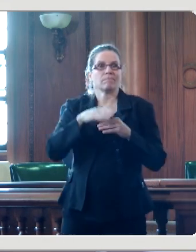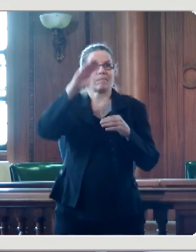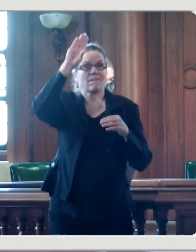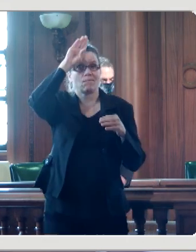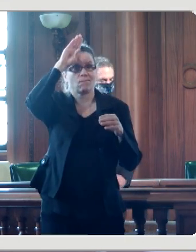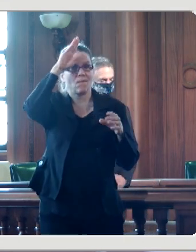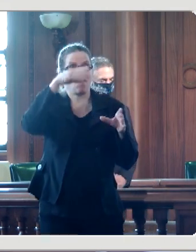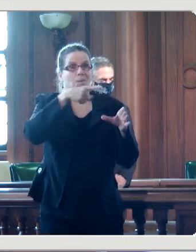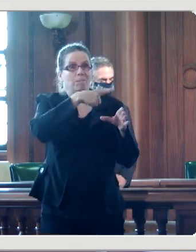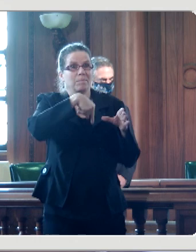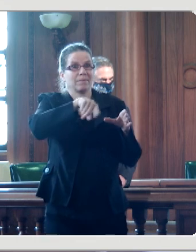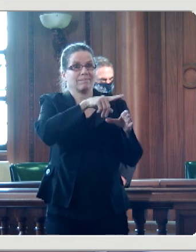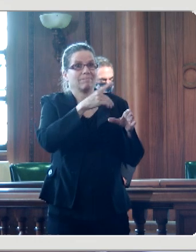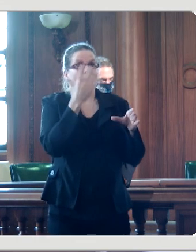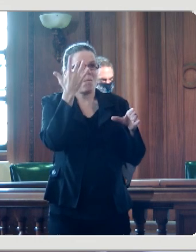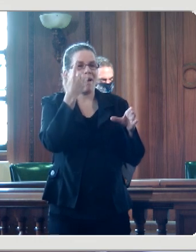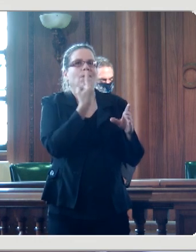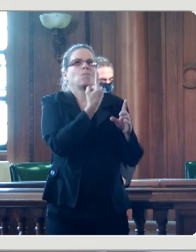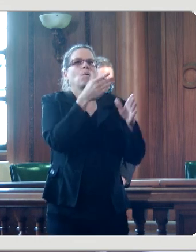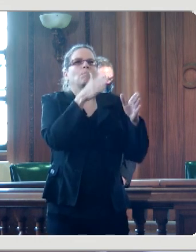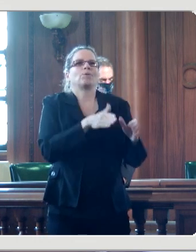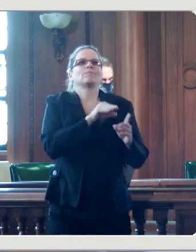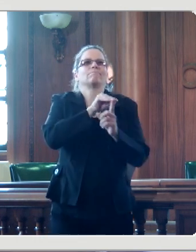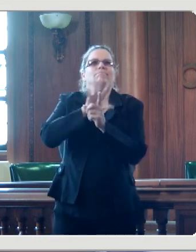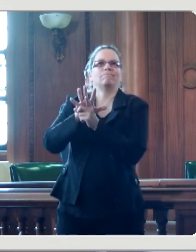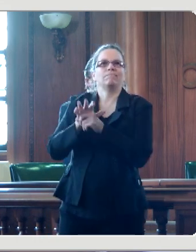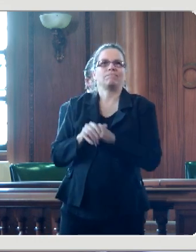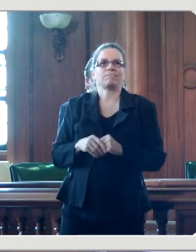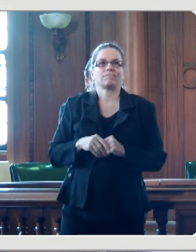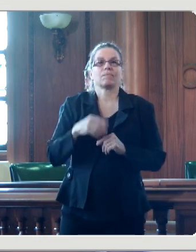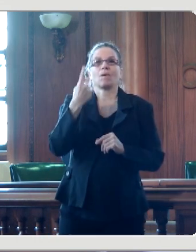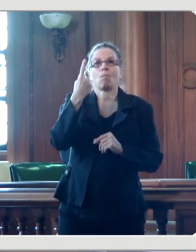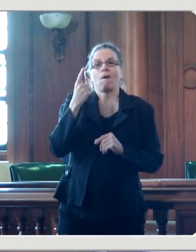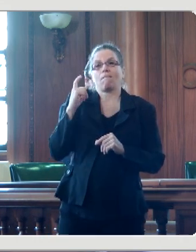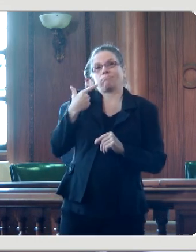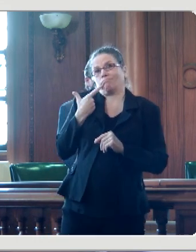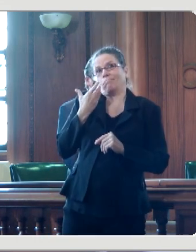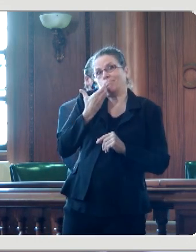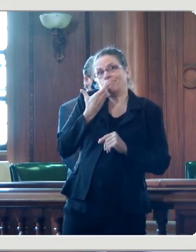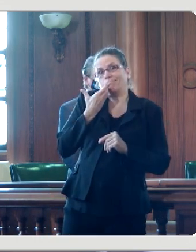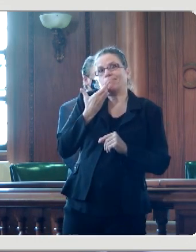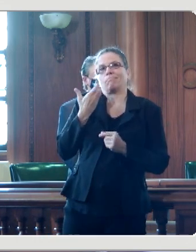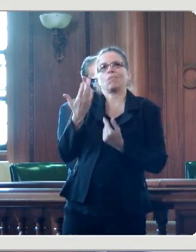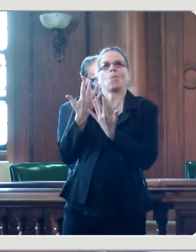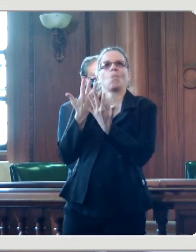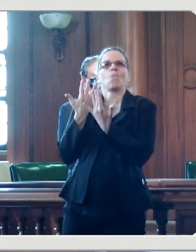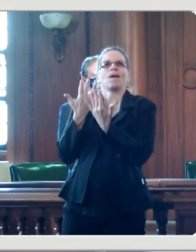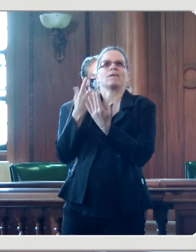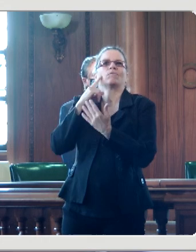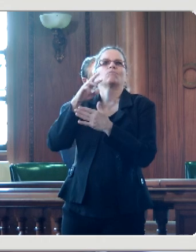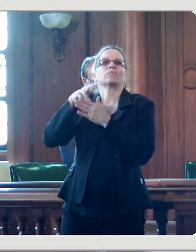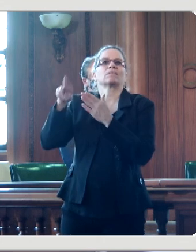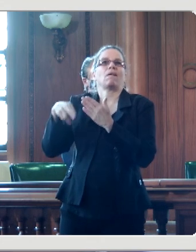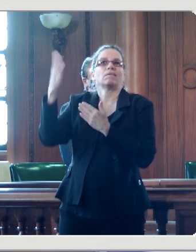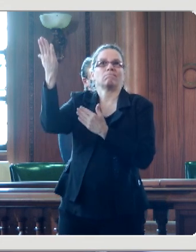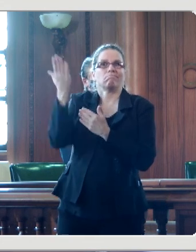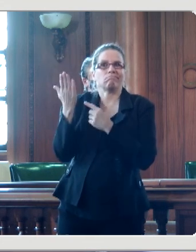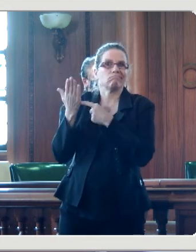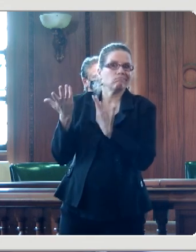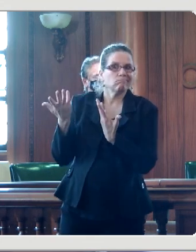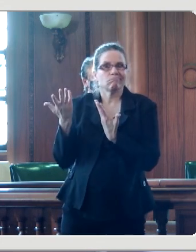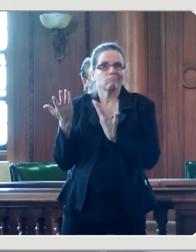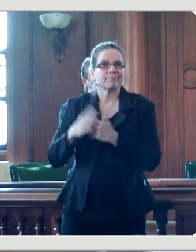close exposure to somebody who was positive. And we have 1 dispatcher awaiting testing for the same close exposure scenario.